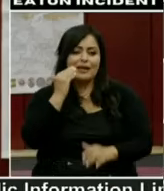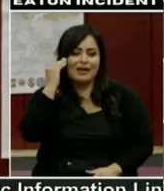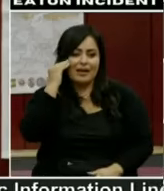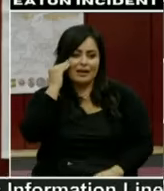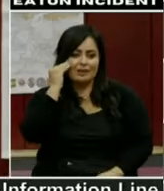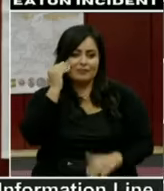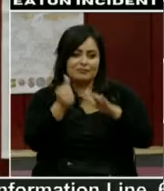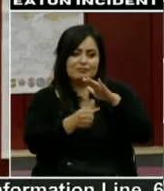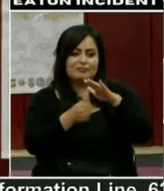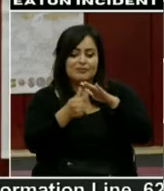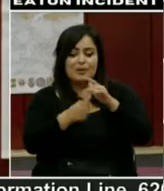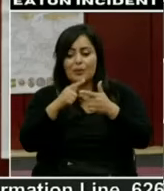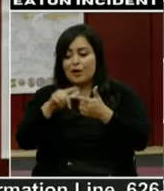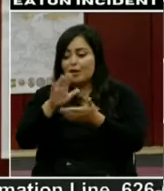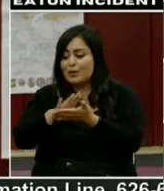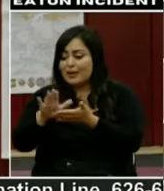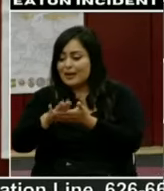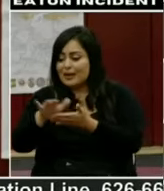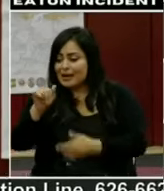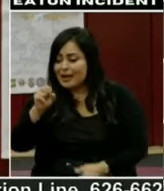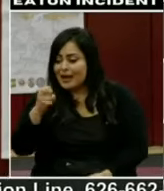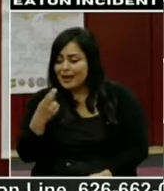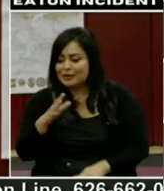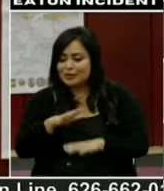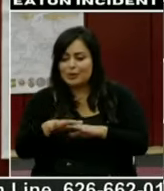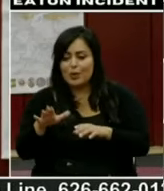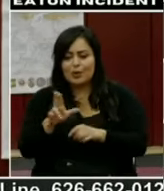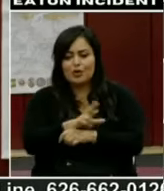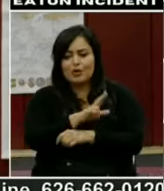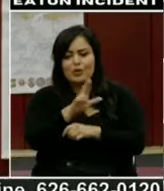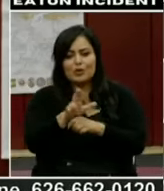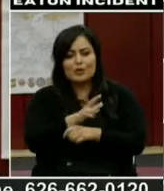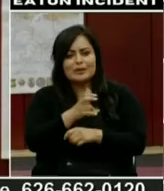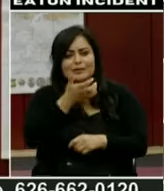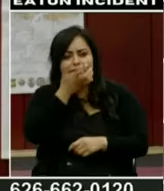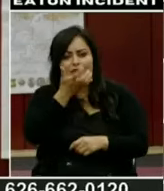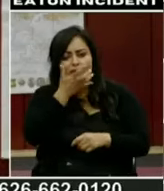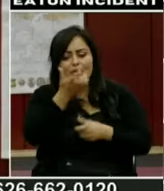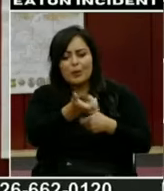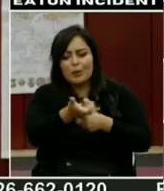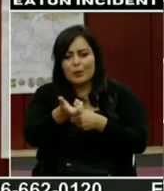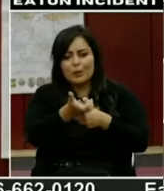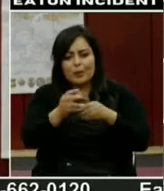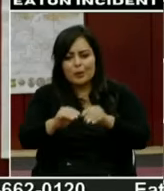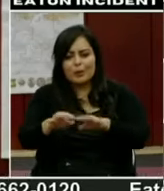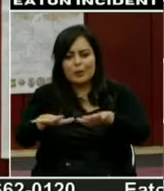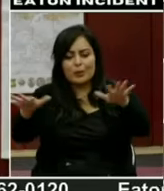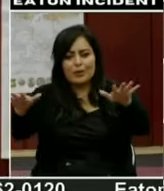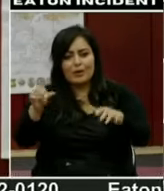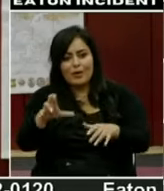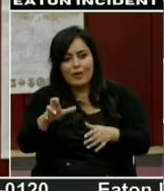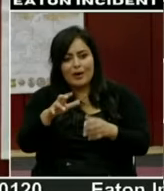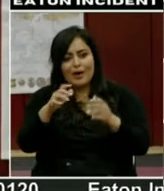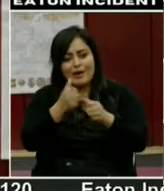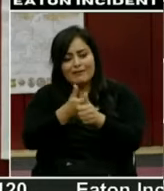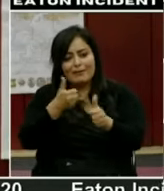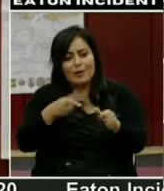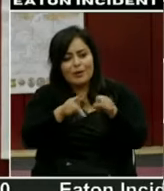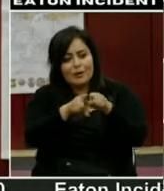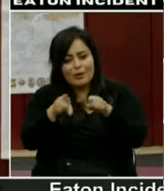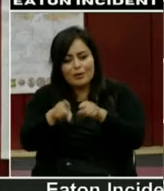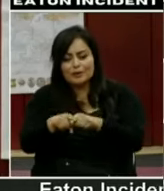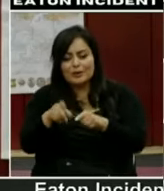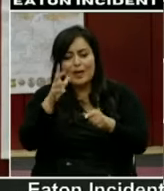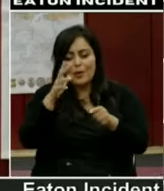up ash, do not use leaf blowers. Avoid stirring or sifting through ash, and avoid actions that kick